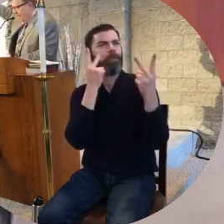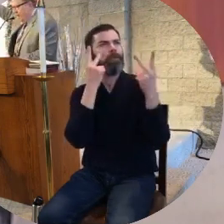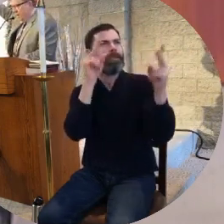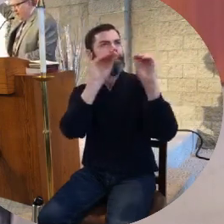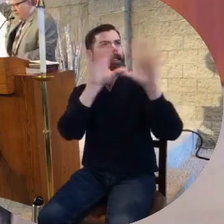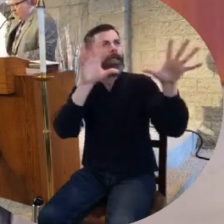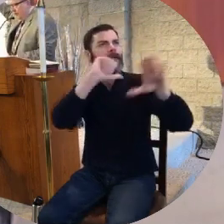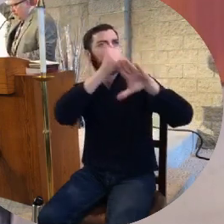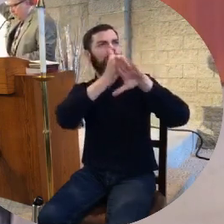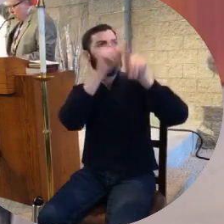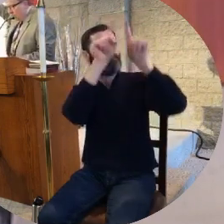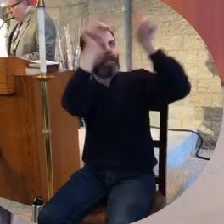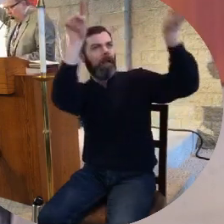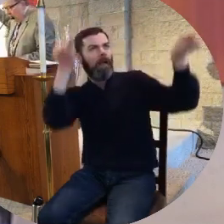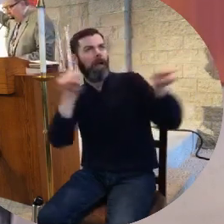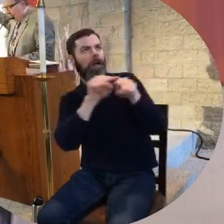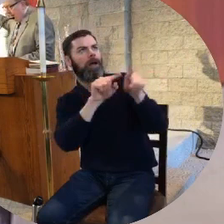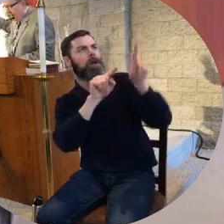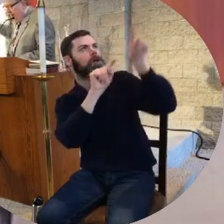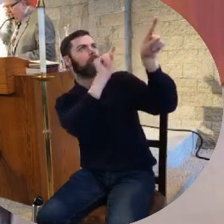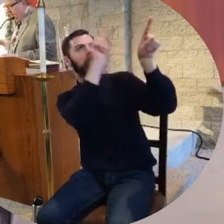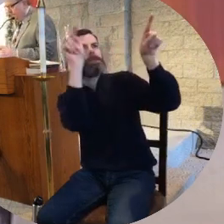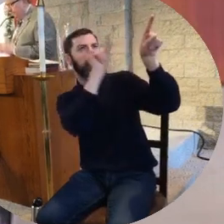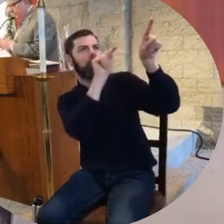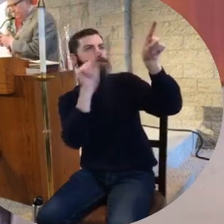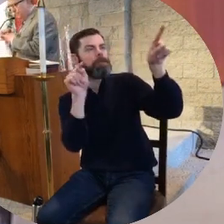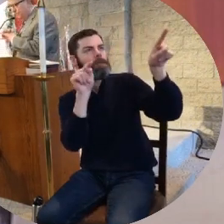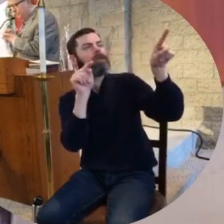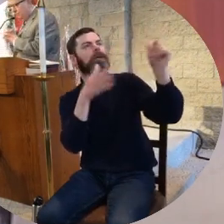created, not so get so caught up in it.